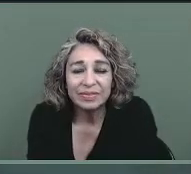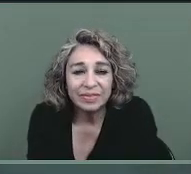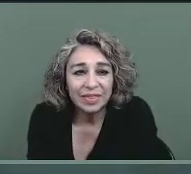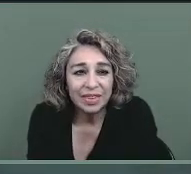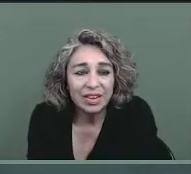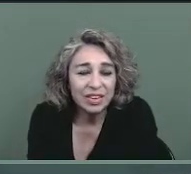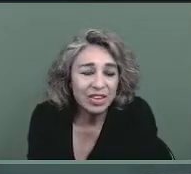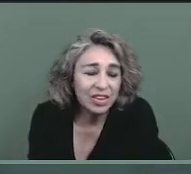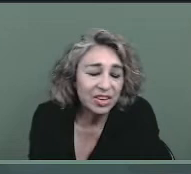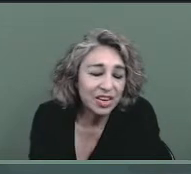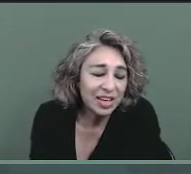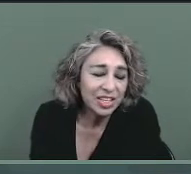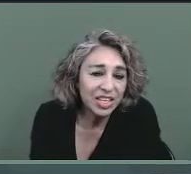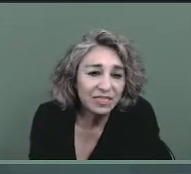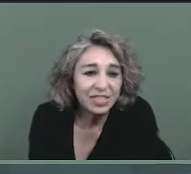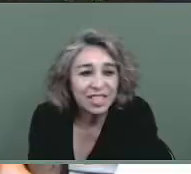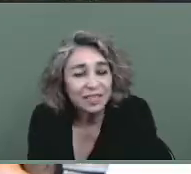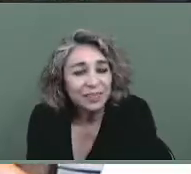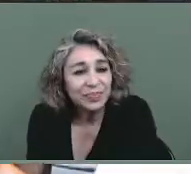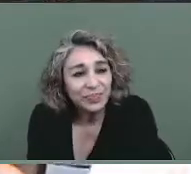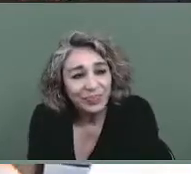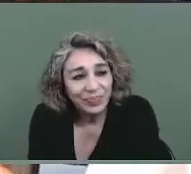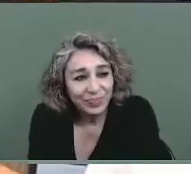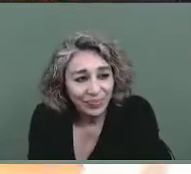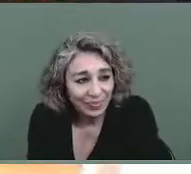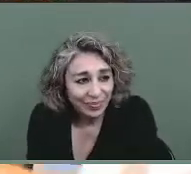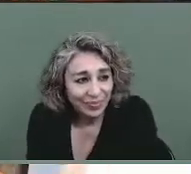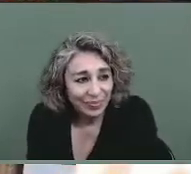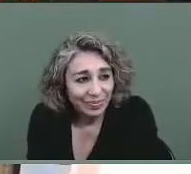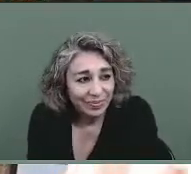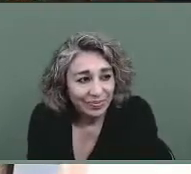they're their ships and